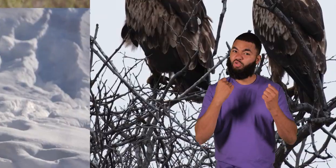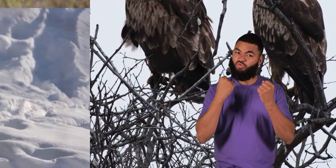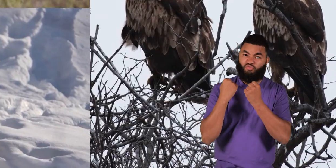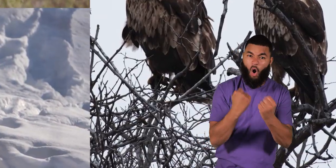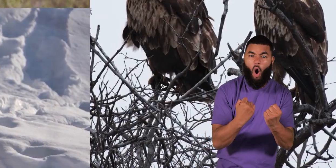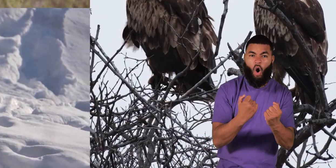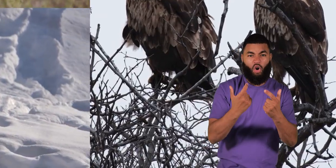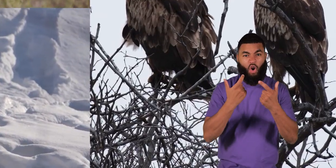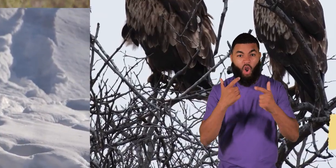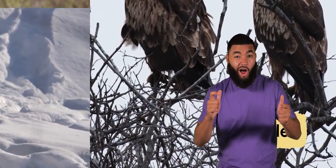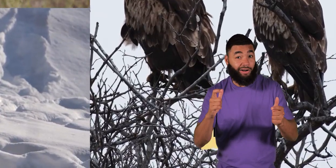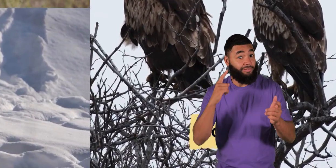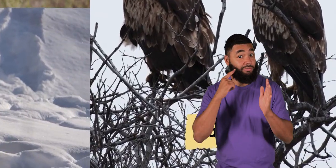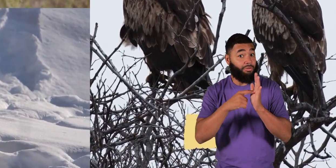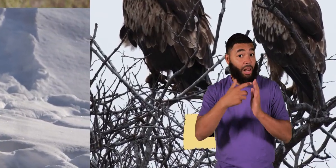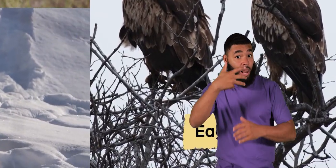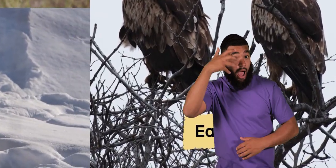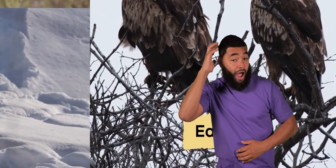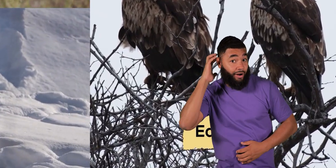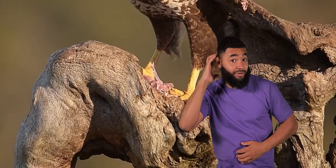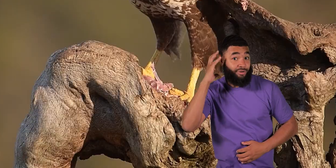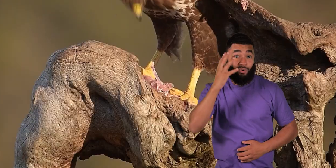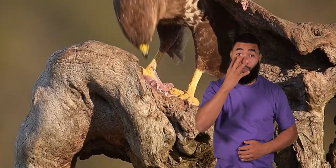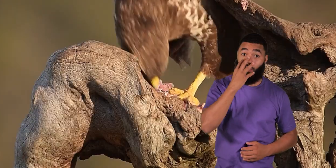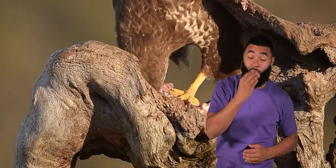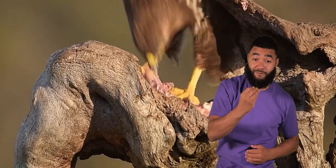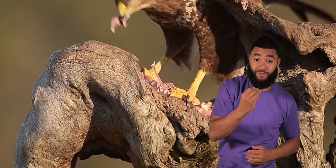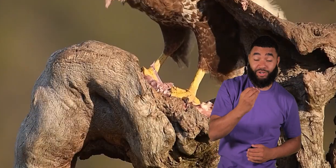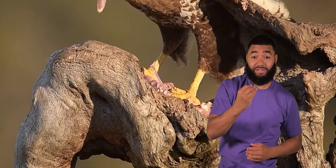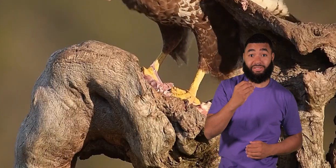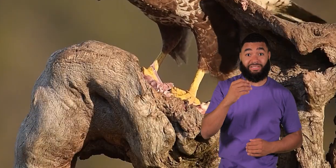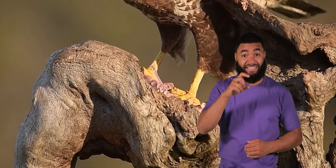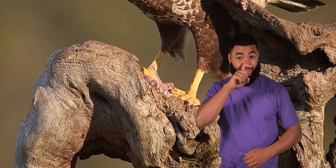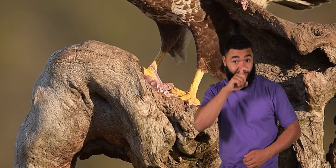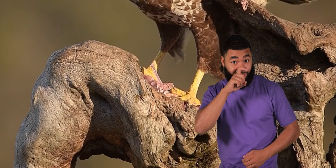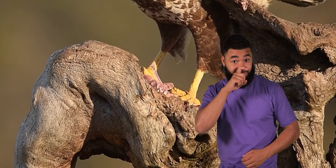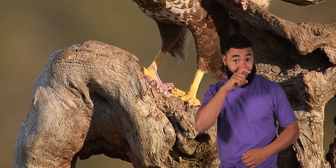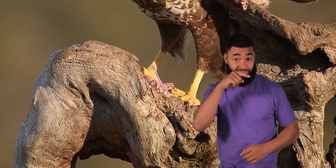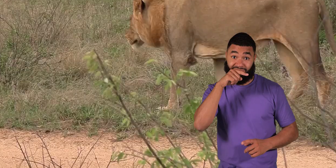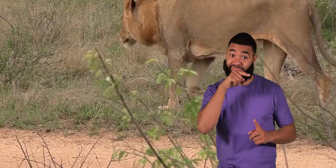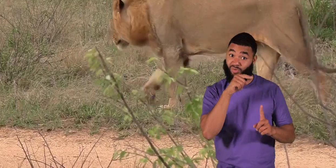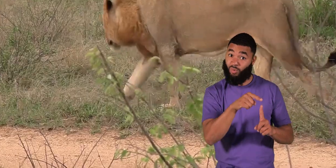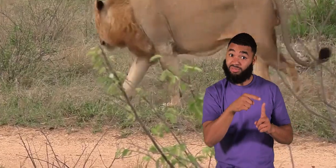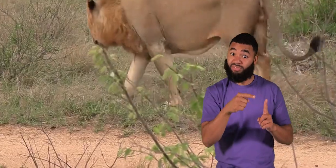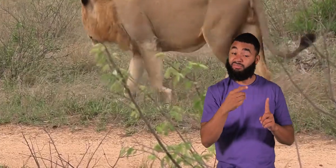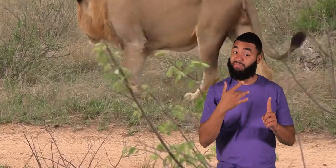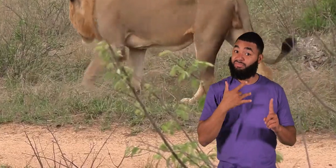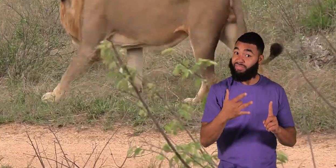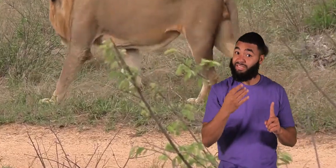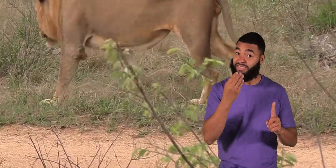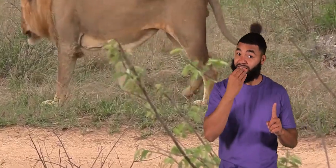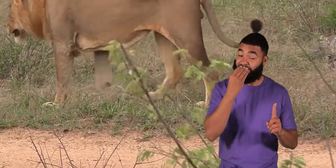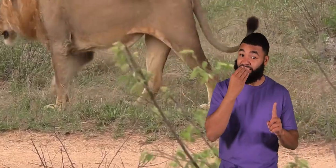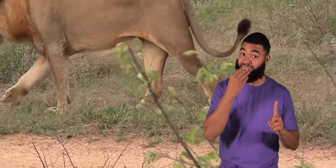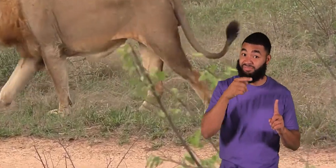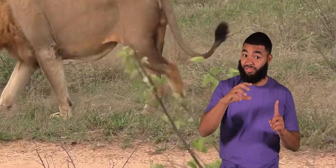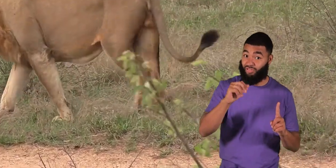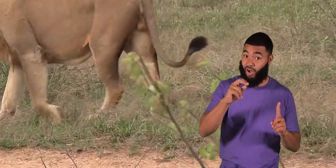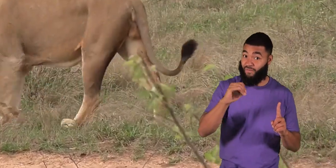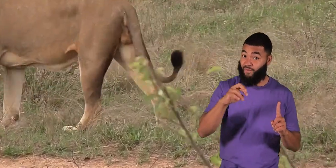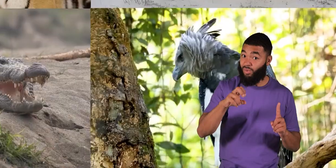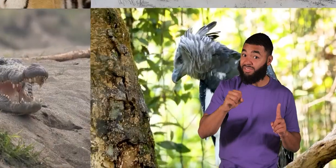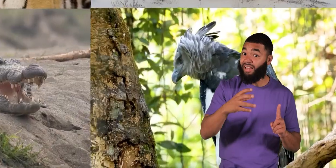like lions, wolves, and eagles. Tertiary consumers eat other carnivores, and sometimes herbivores, too.